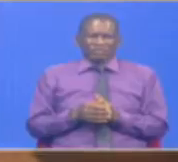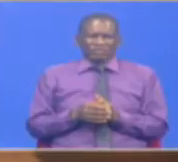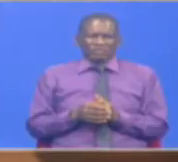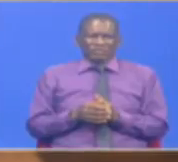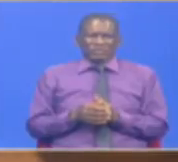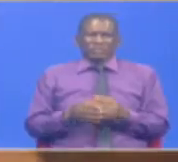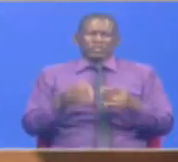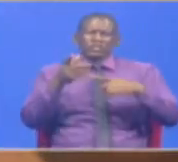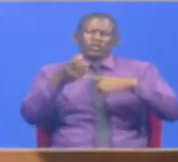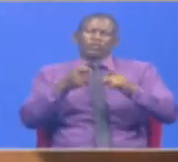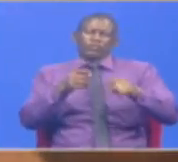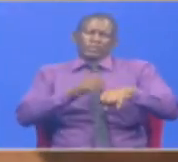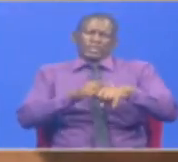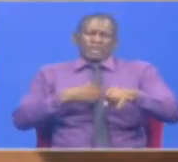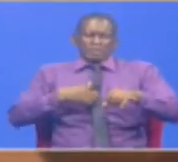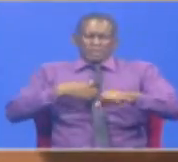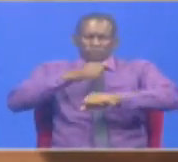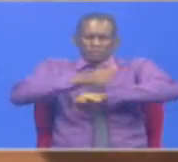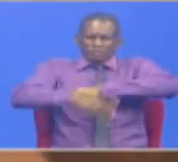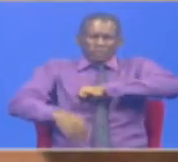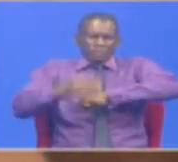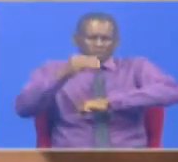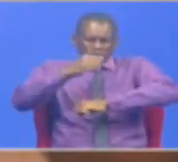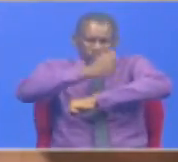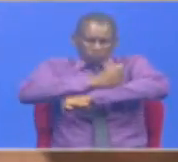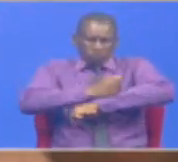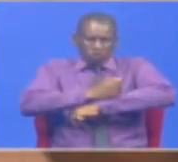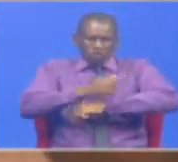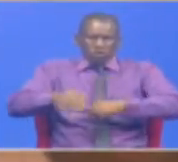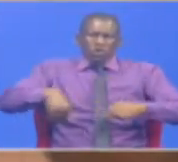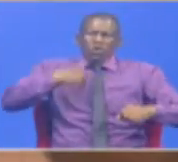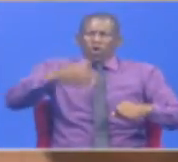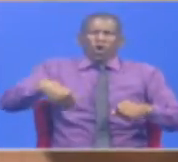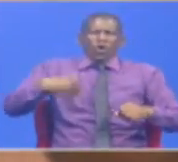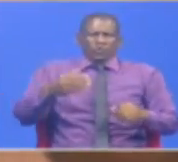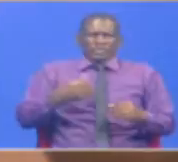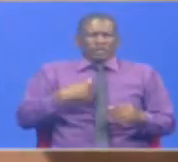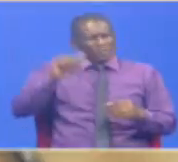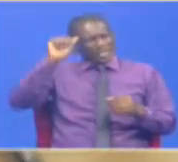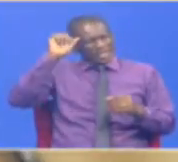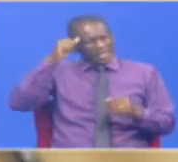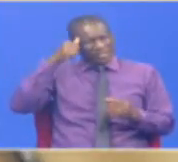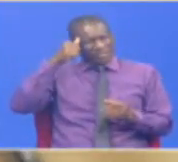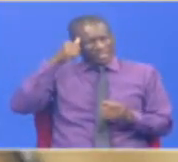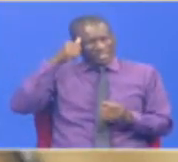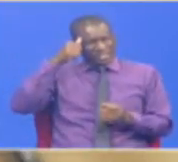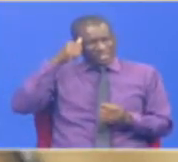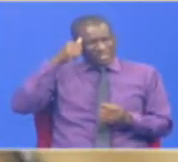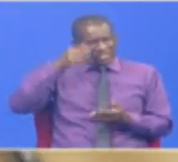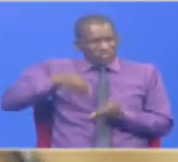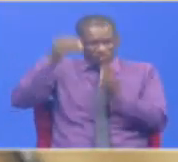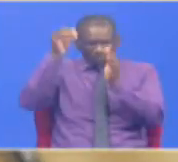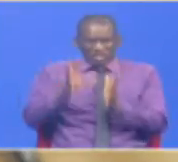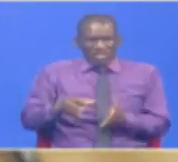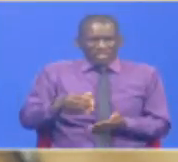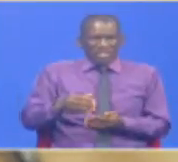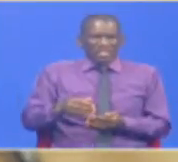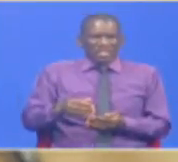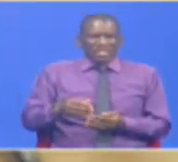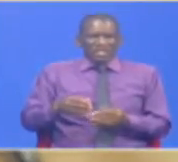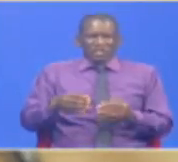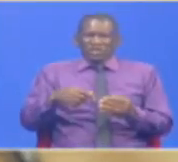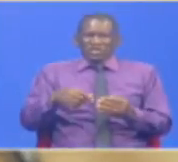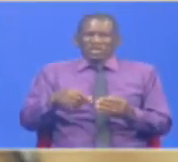Since my primary school education, I've been always a bright kid, a kid that was so much valued by